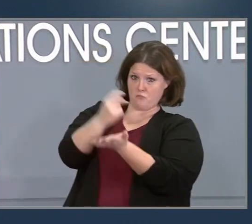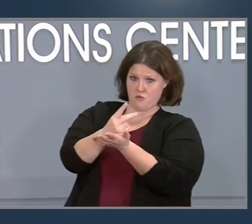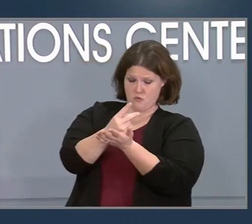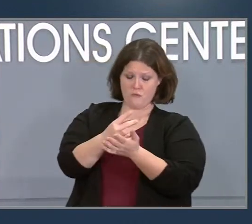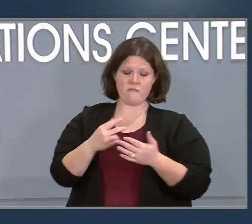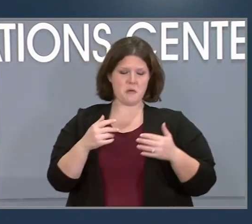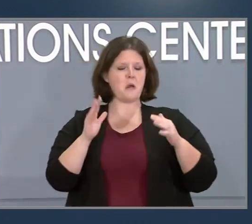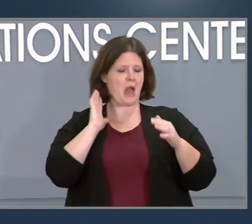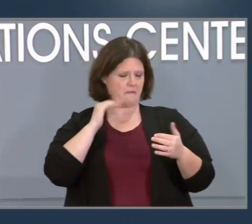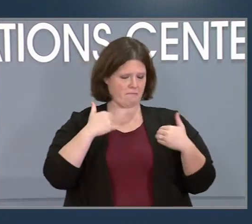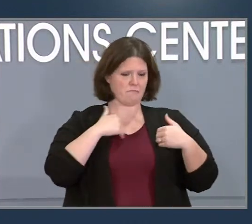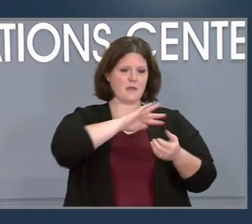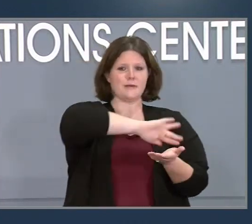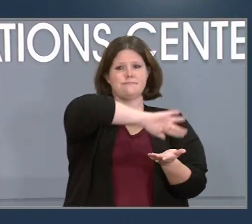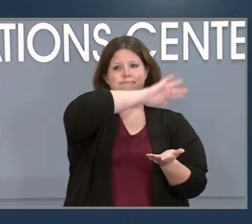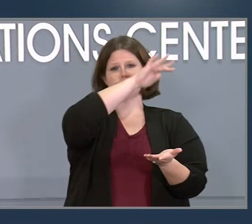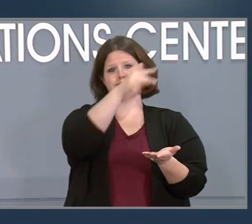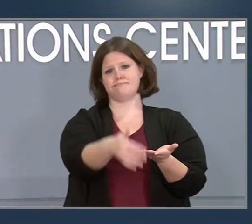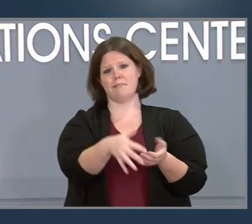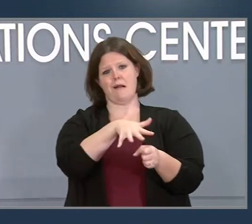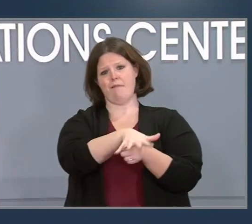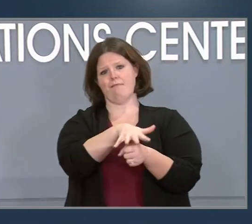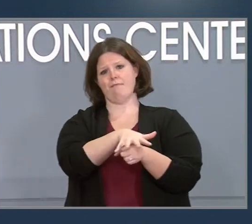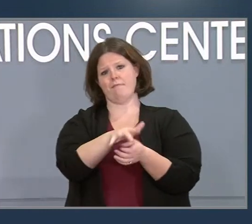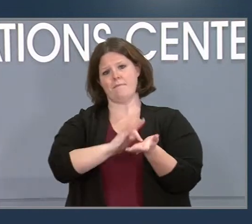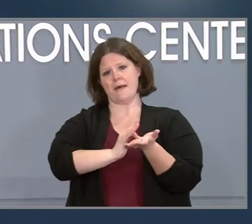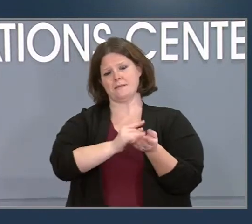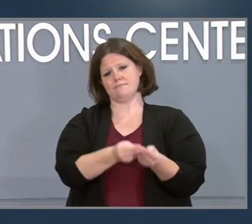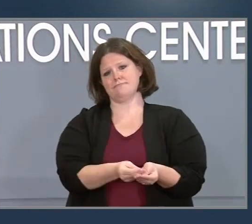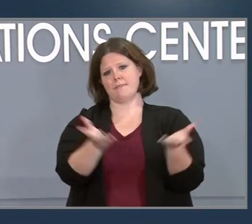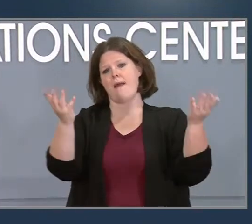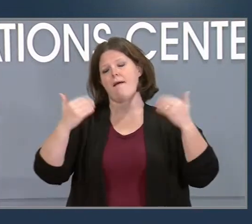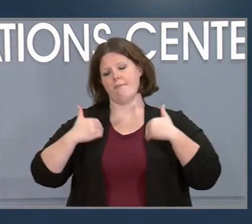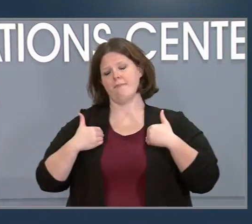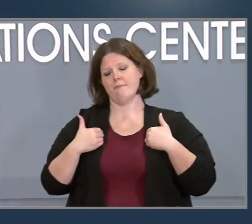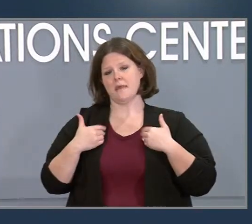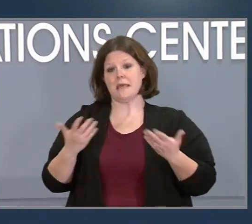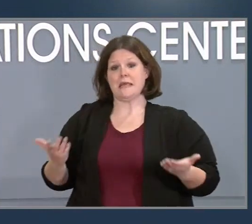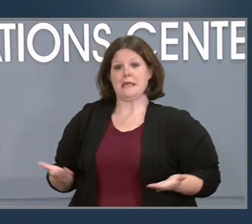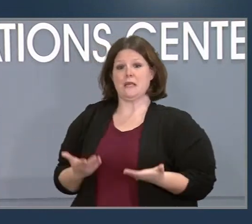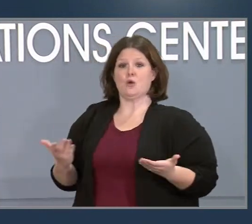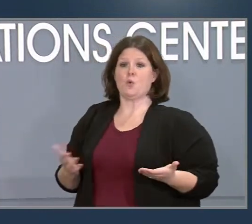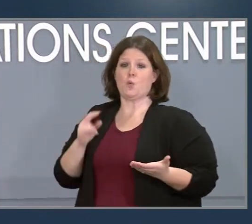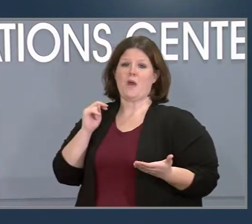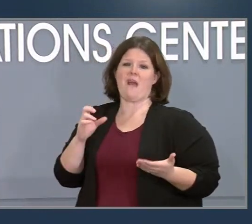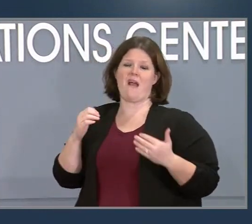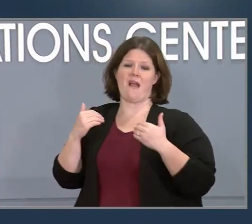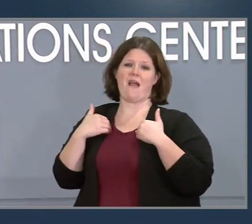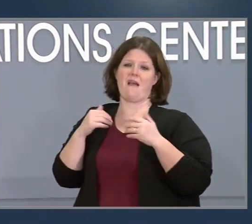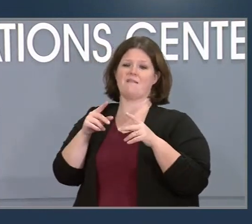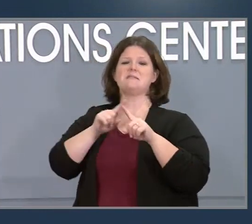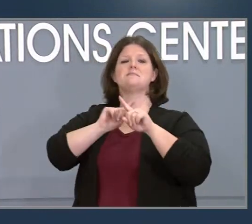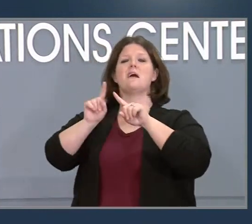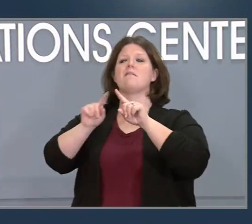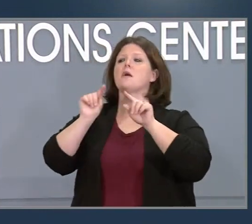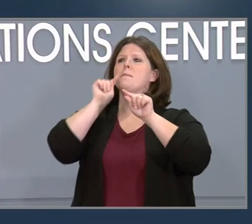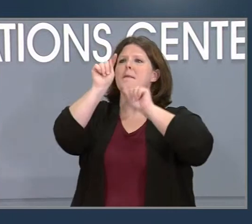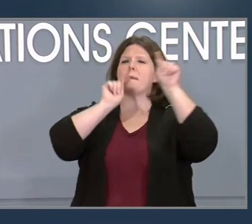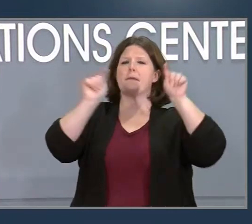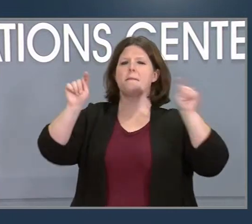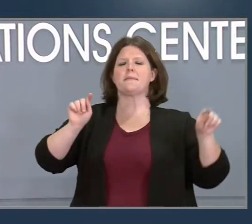ample supply of these vaccines across the state. We have more than 750 locations